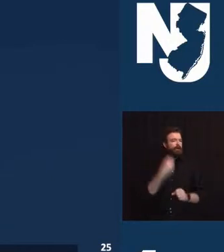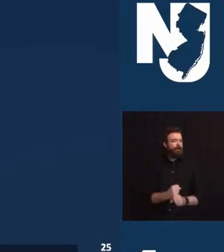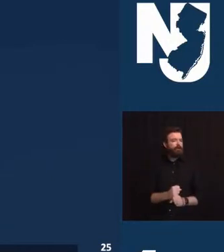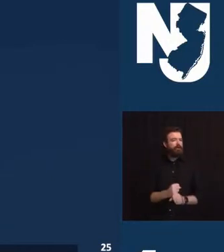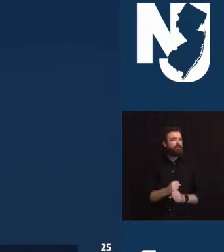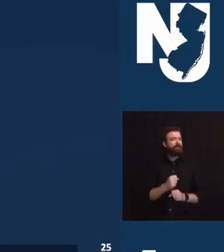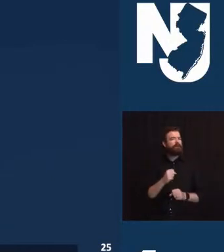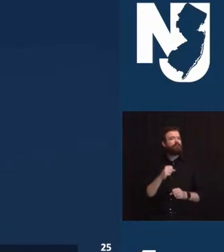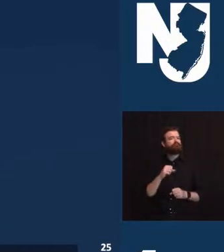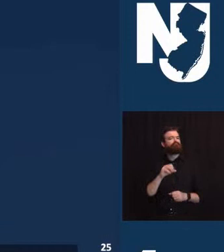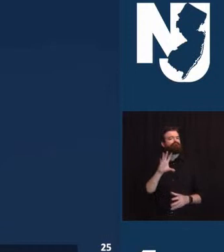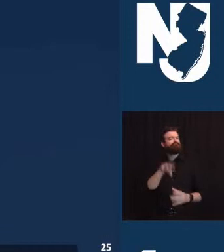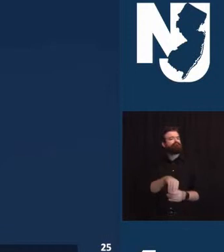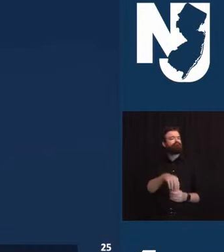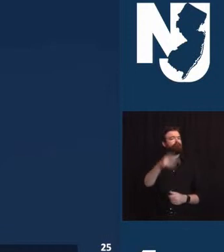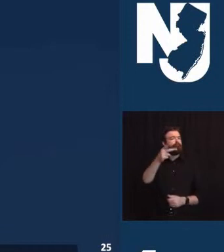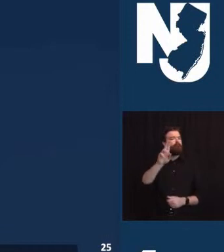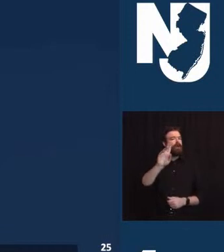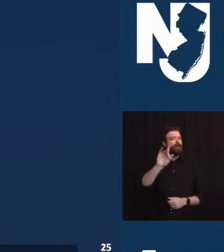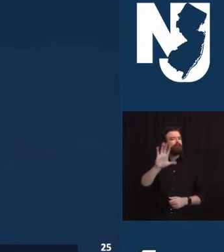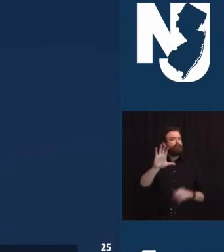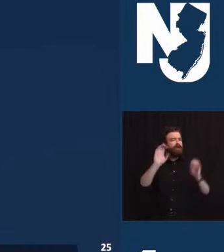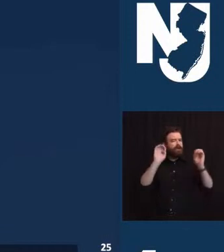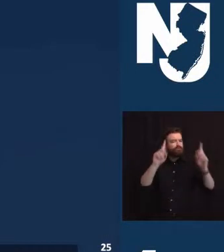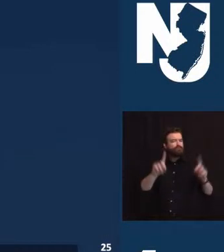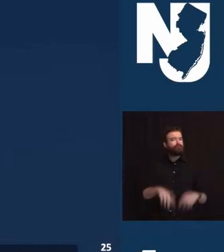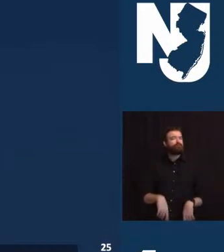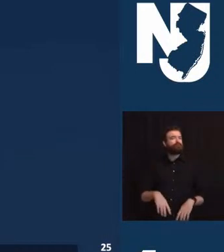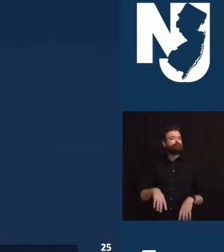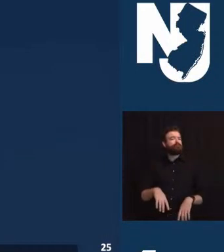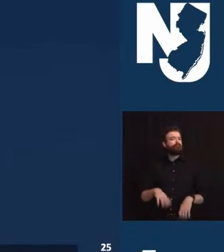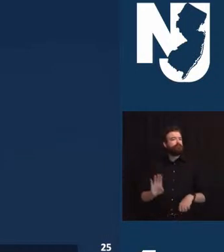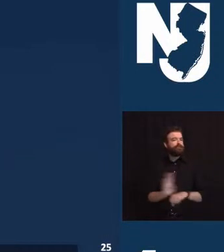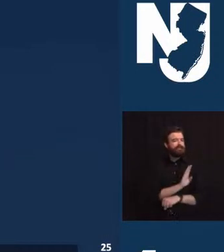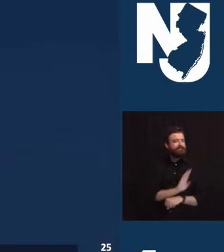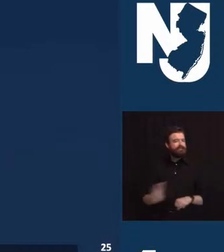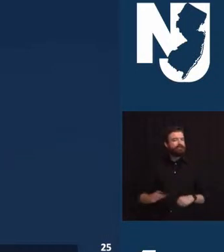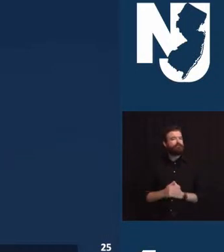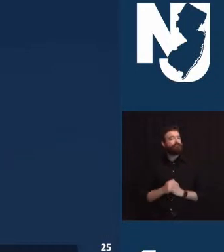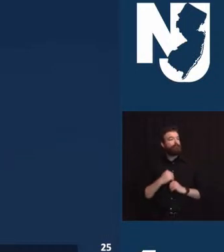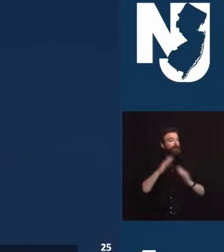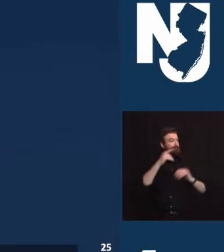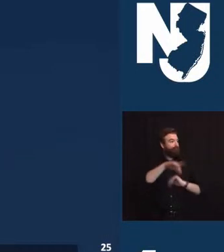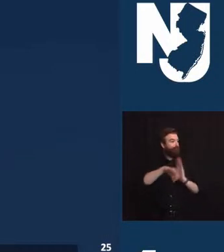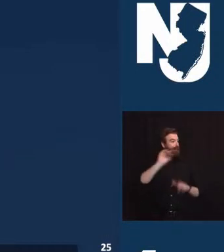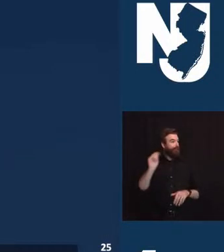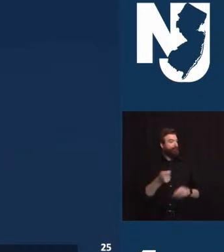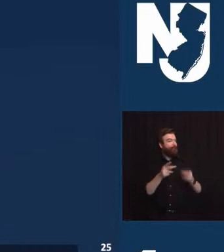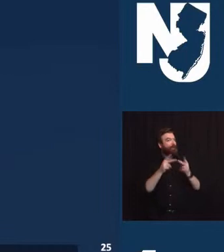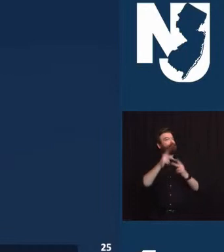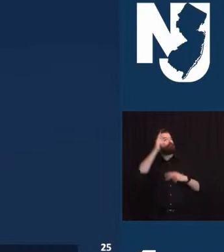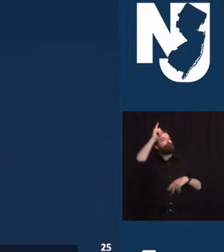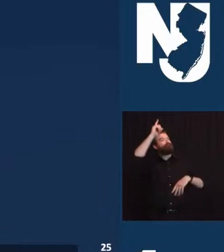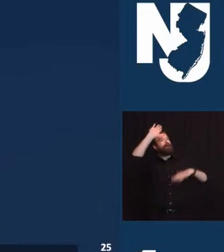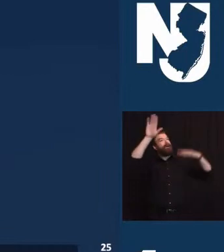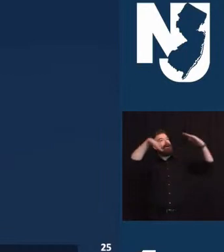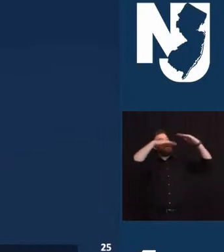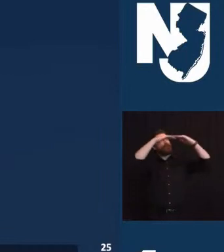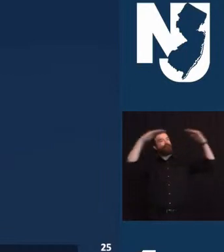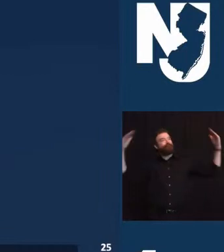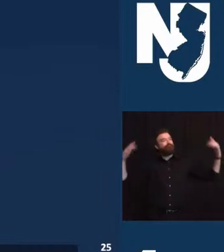education and in business. I hope he's found a golf course with wide fairways and fair greens. May God bless and watch over